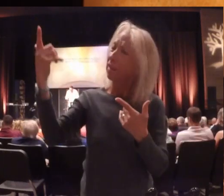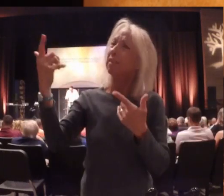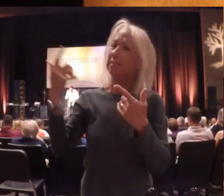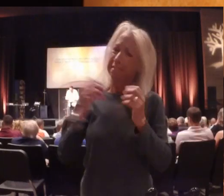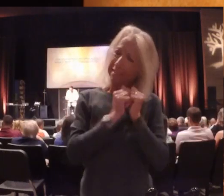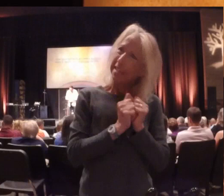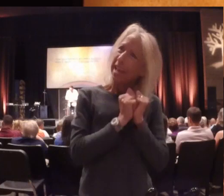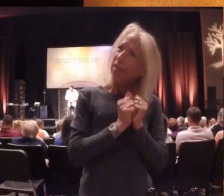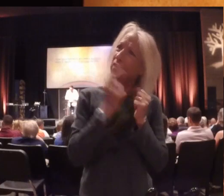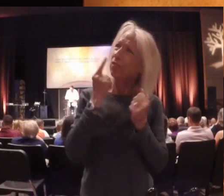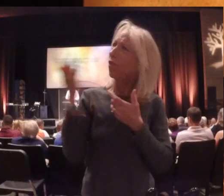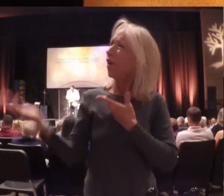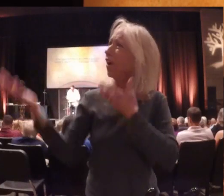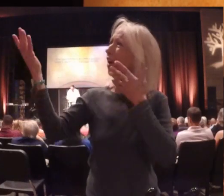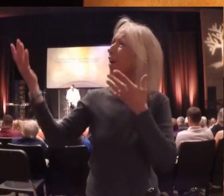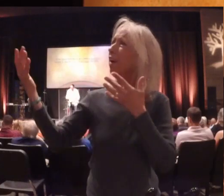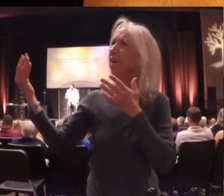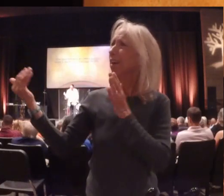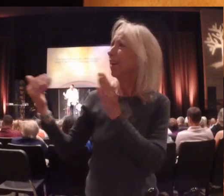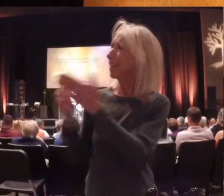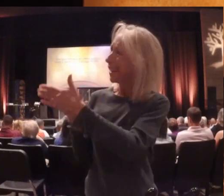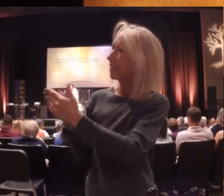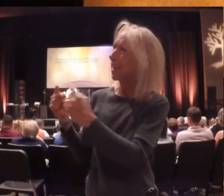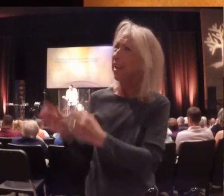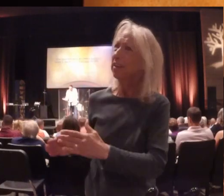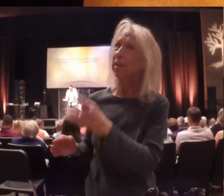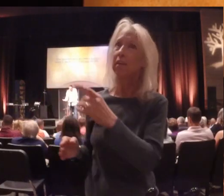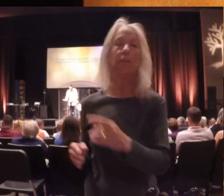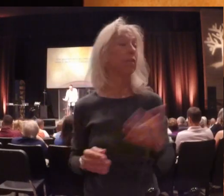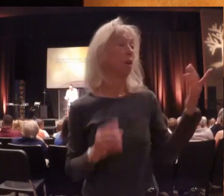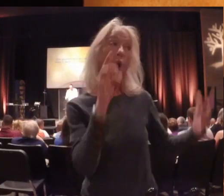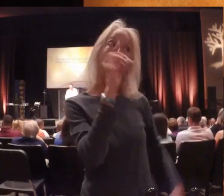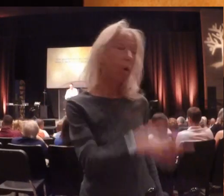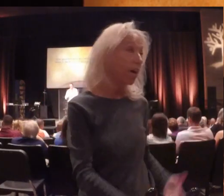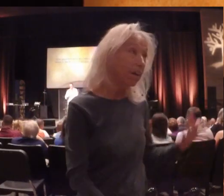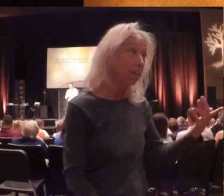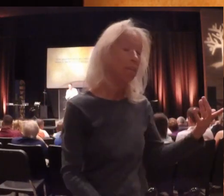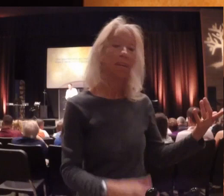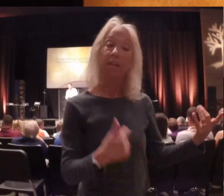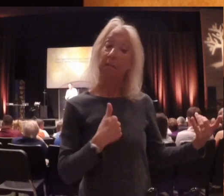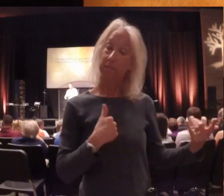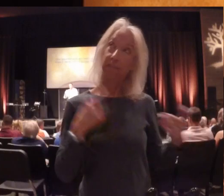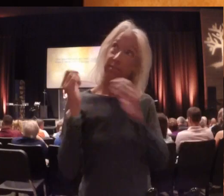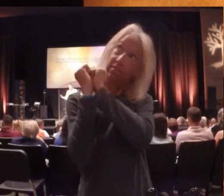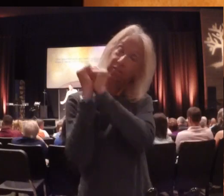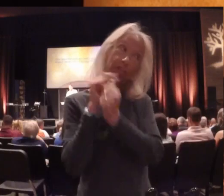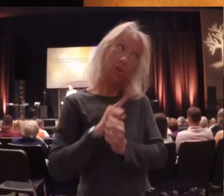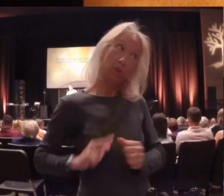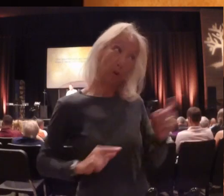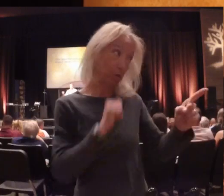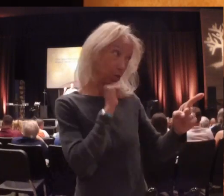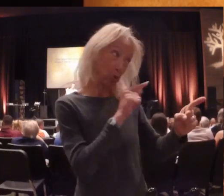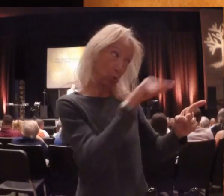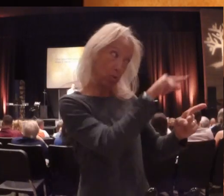into the hand of Moab. And Elisha said, well, as the Lord of hosts lives before whom I stand, I mean, I know you don't